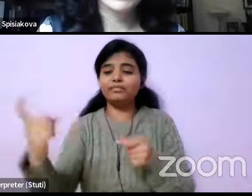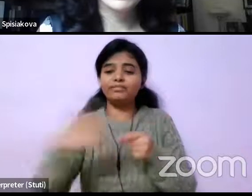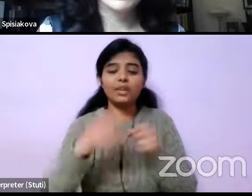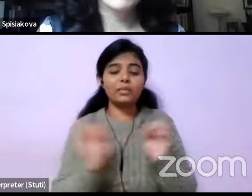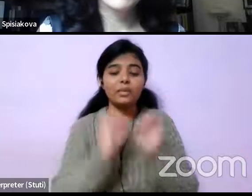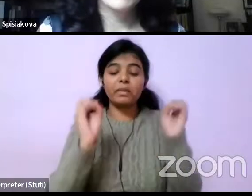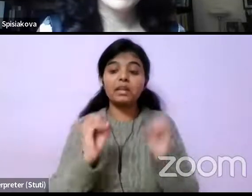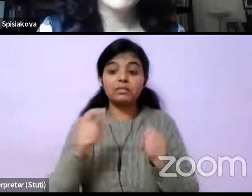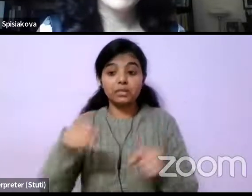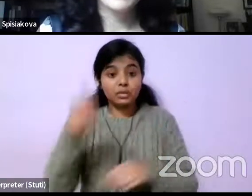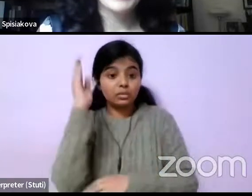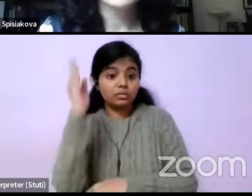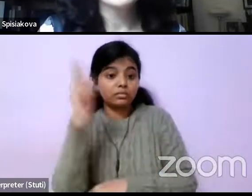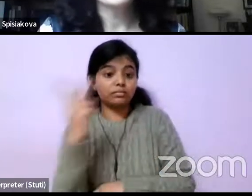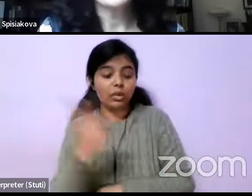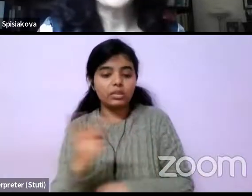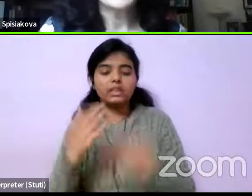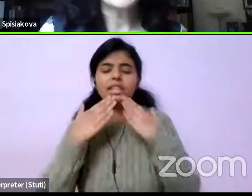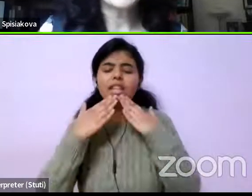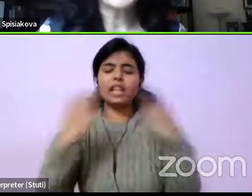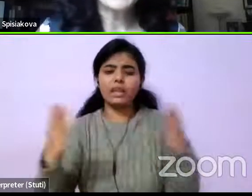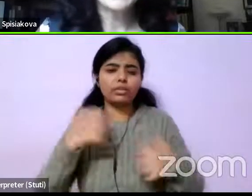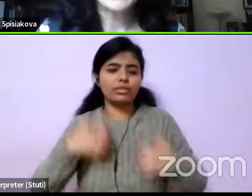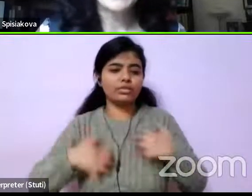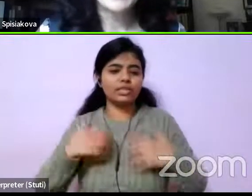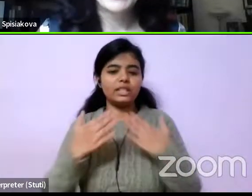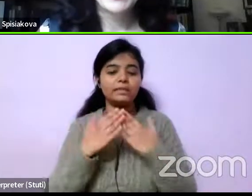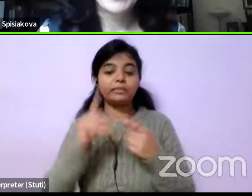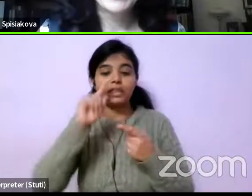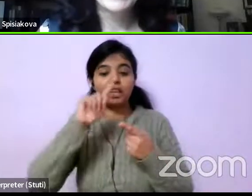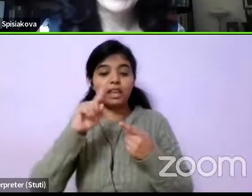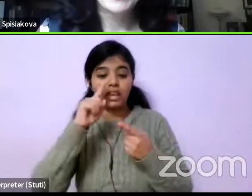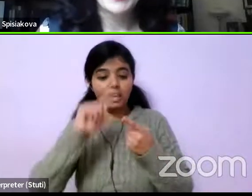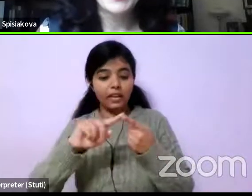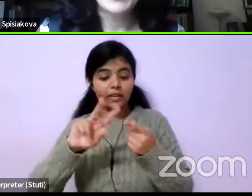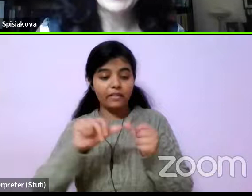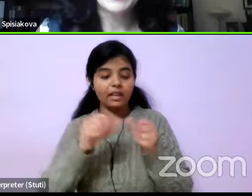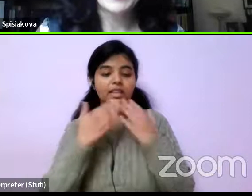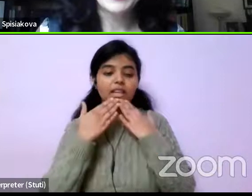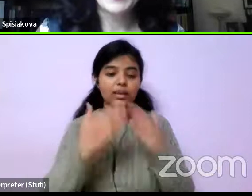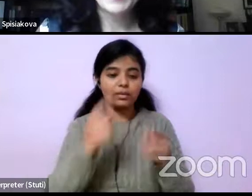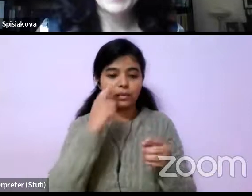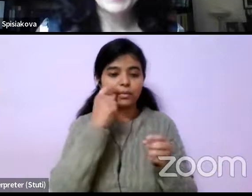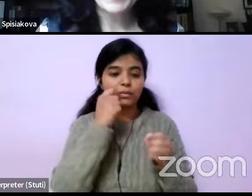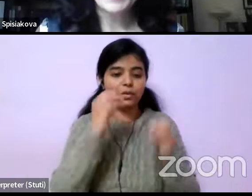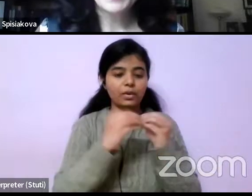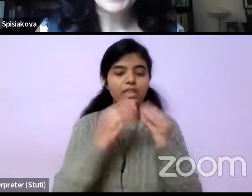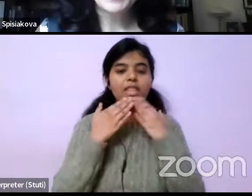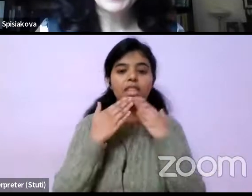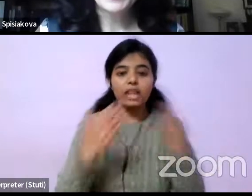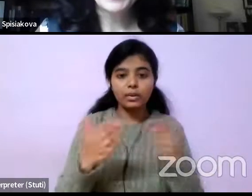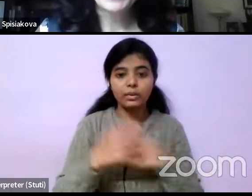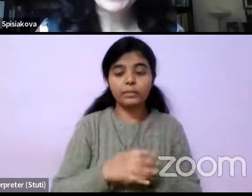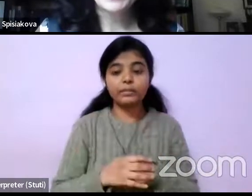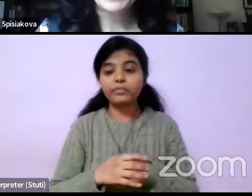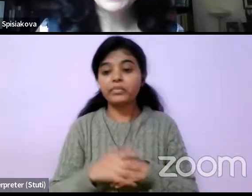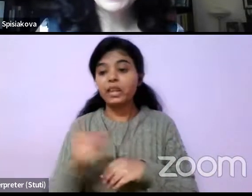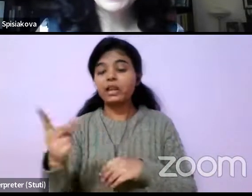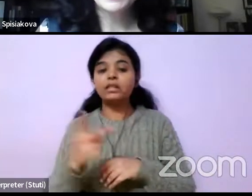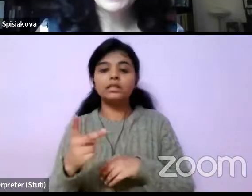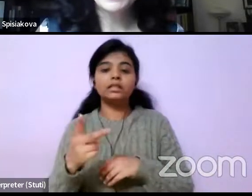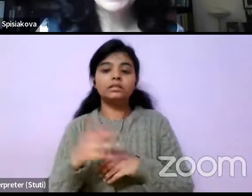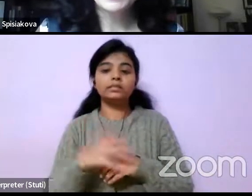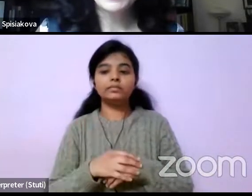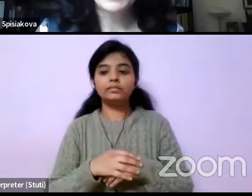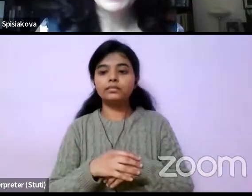interesting session. Thank you both. Thank you very much. Thank you, Nandini. Thank you, everyone. Thank you. I'd like to thank you so much, Dr.